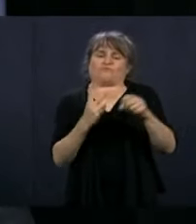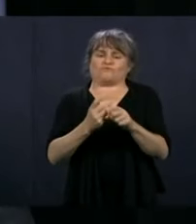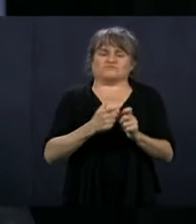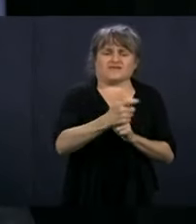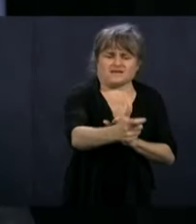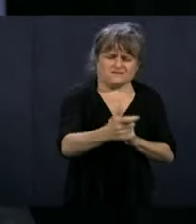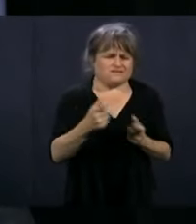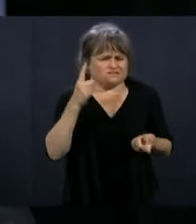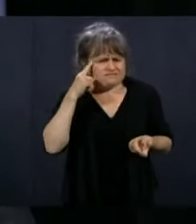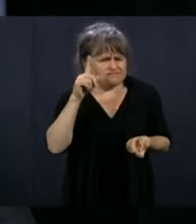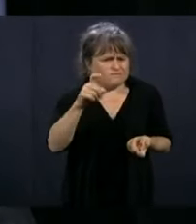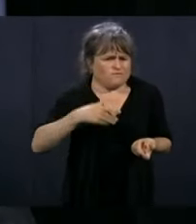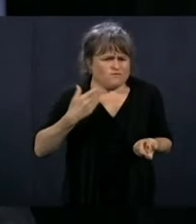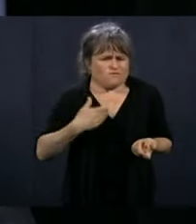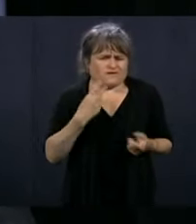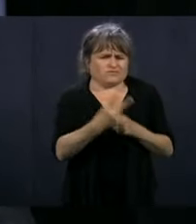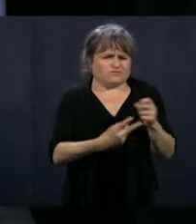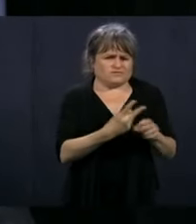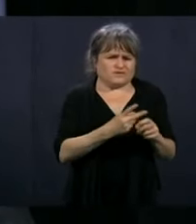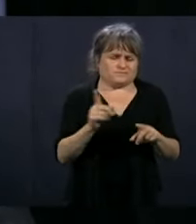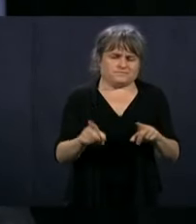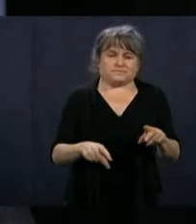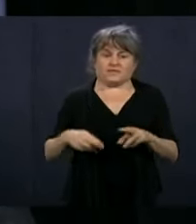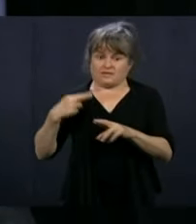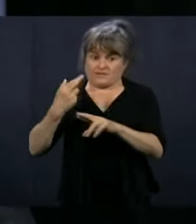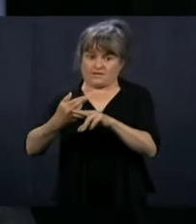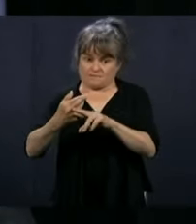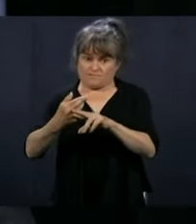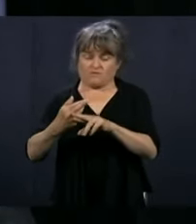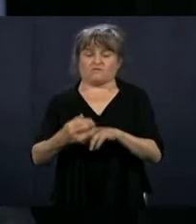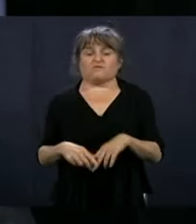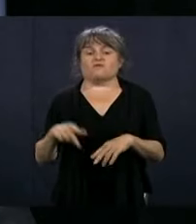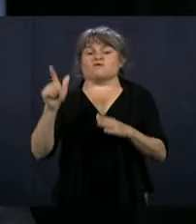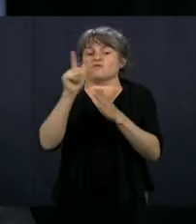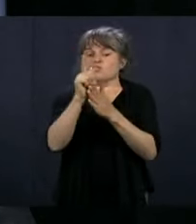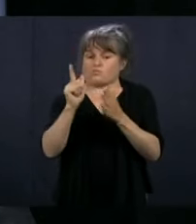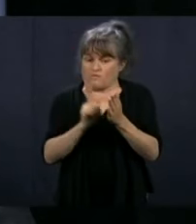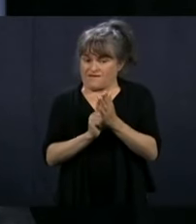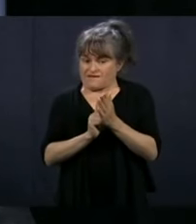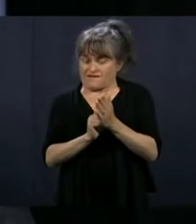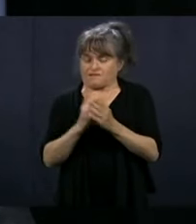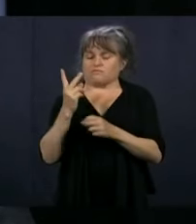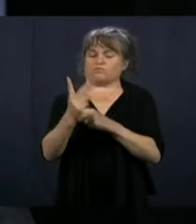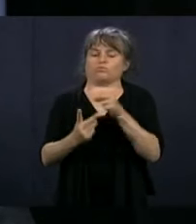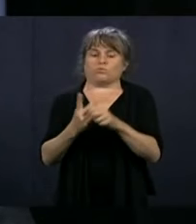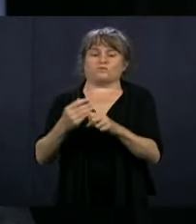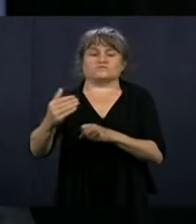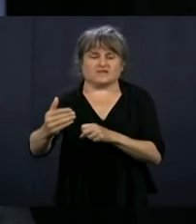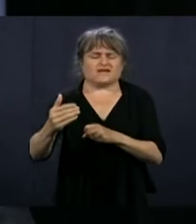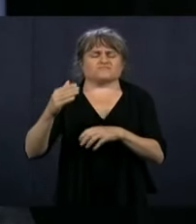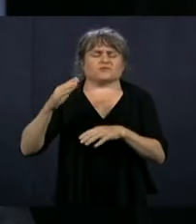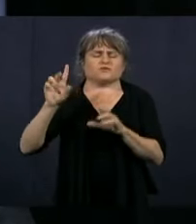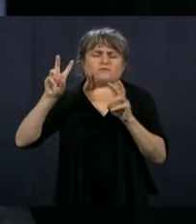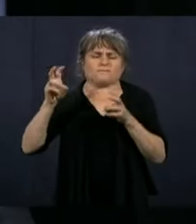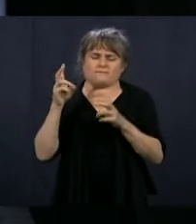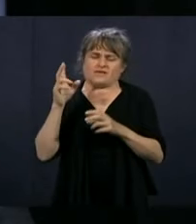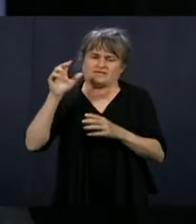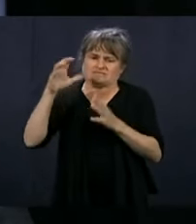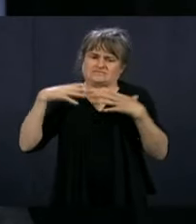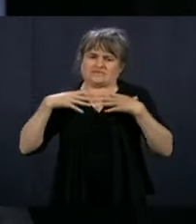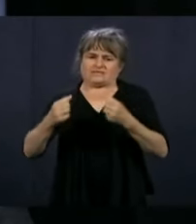health? First, the question of the 2 years is not in the law. There is no